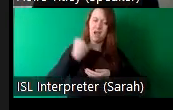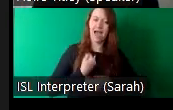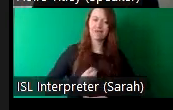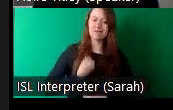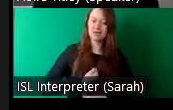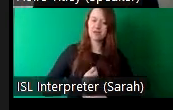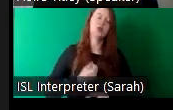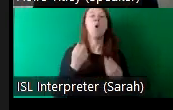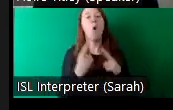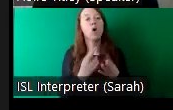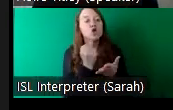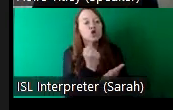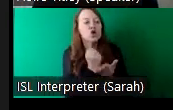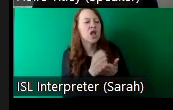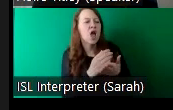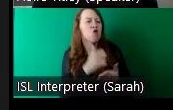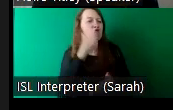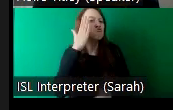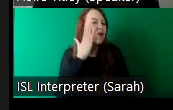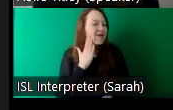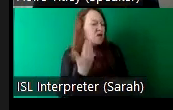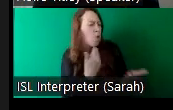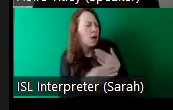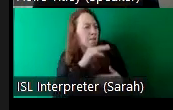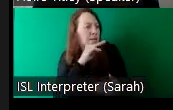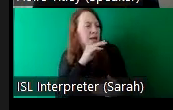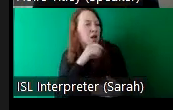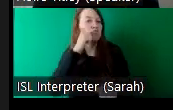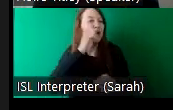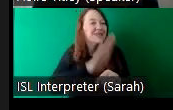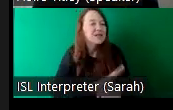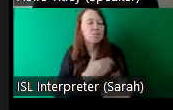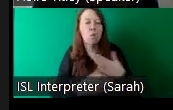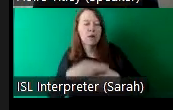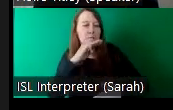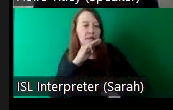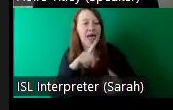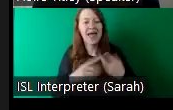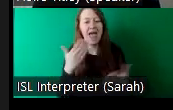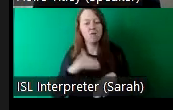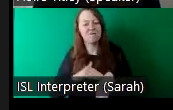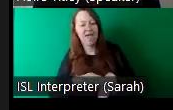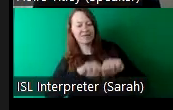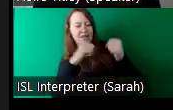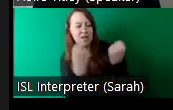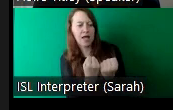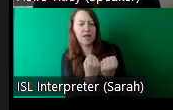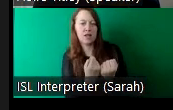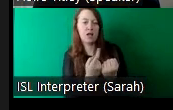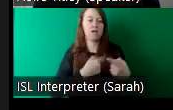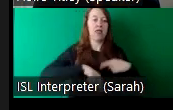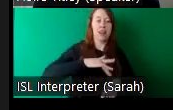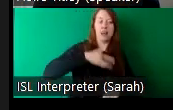what racism is, how they are constructed in society, and how they might manifest themselves in our lived experiences and in the lived experiences